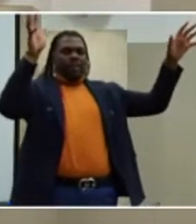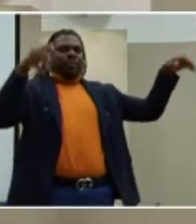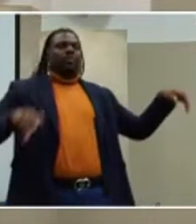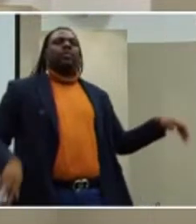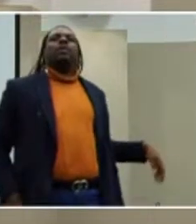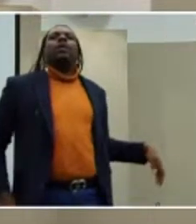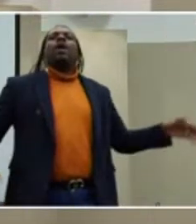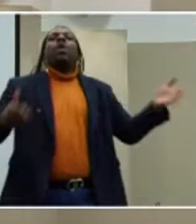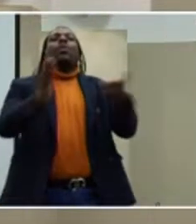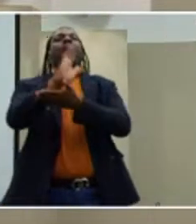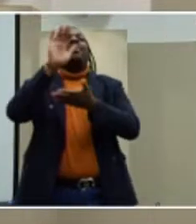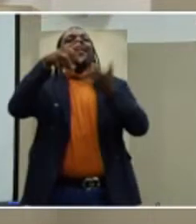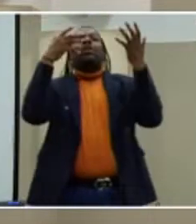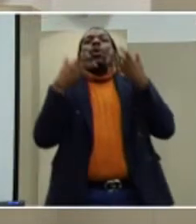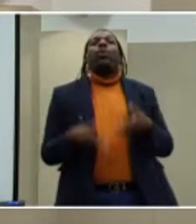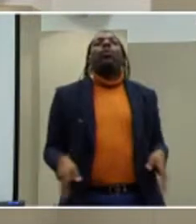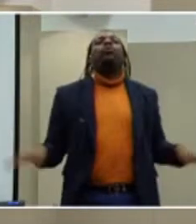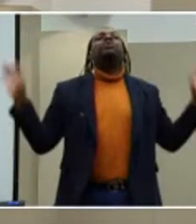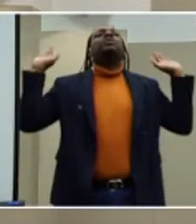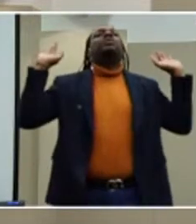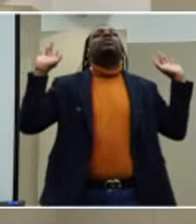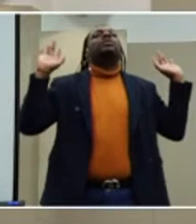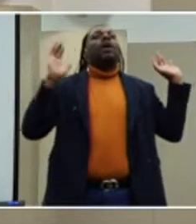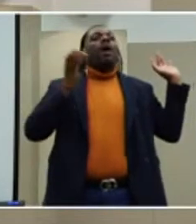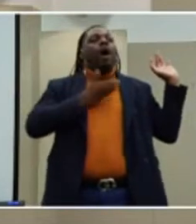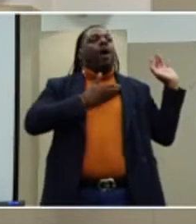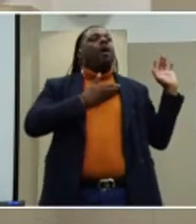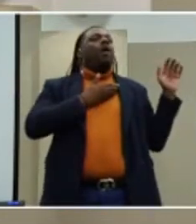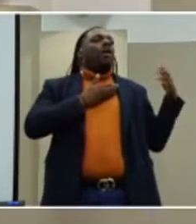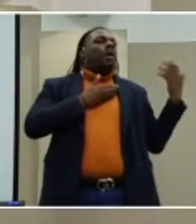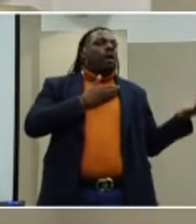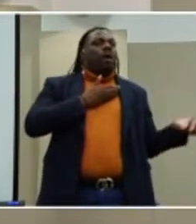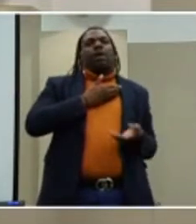All right, that concludes the part of the